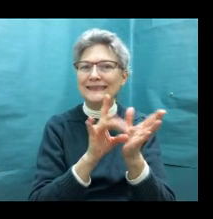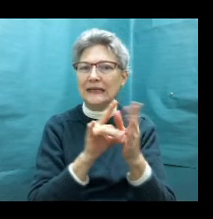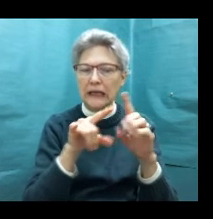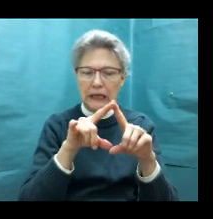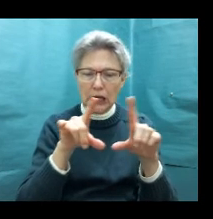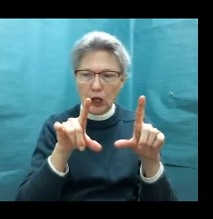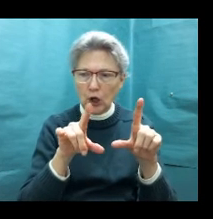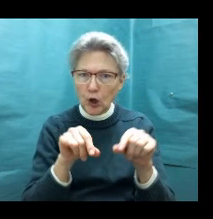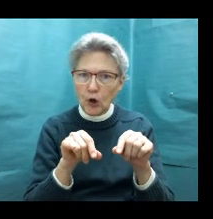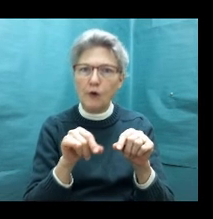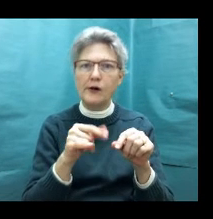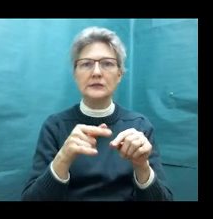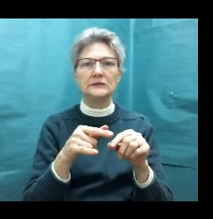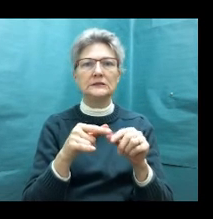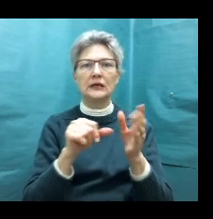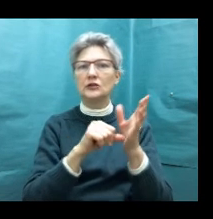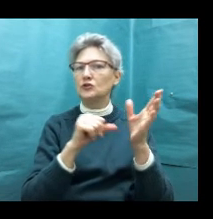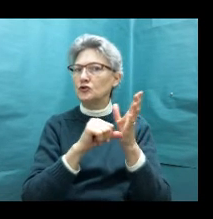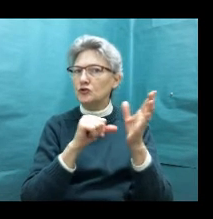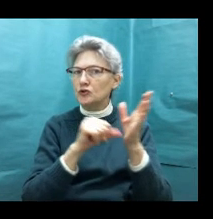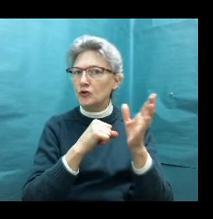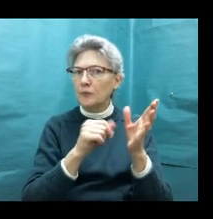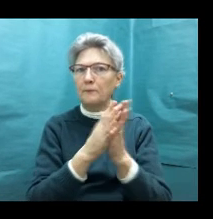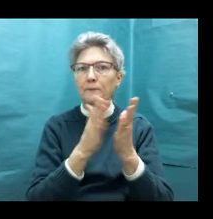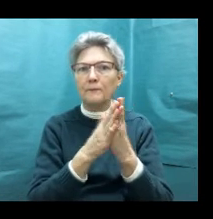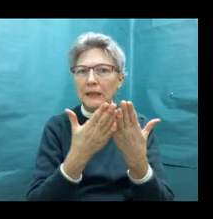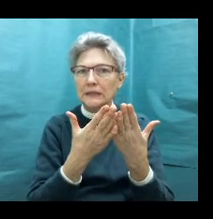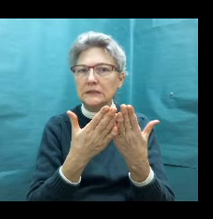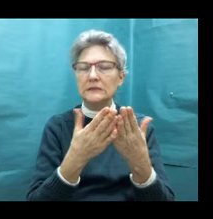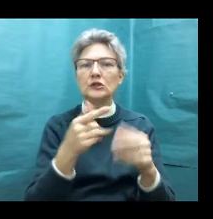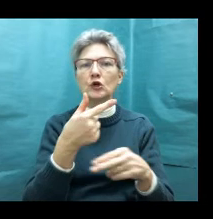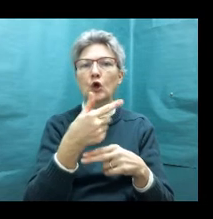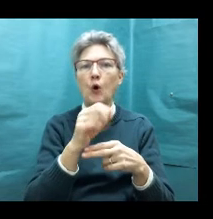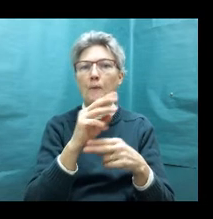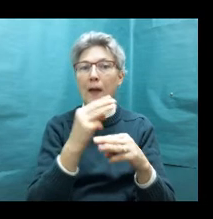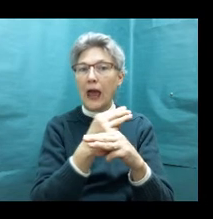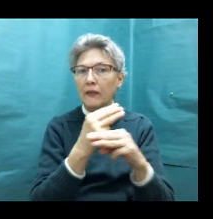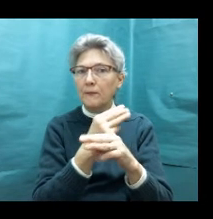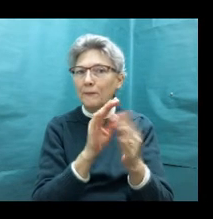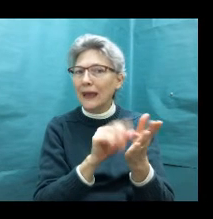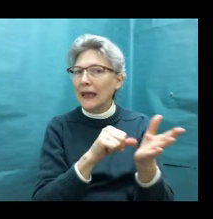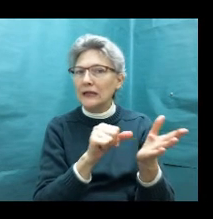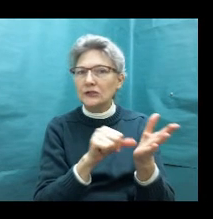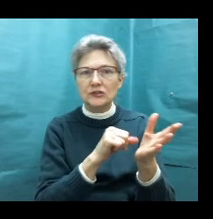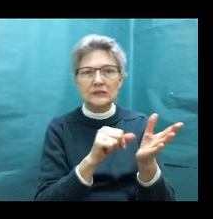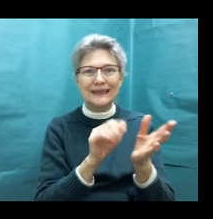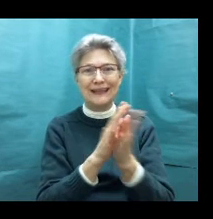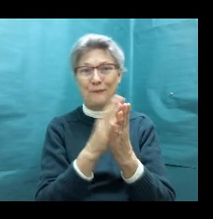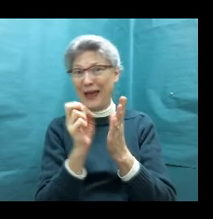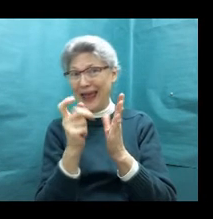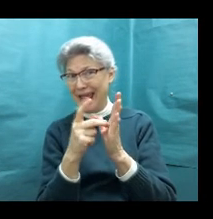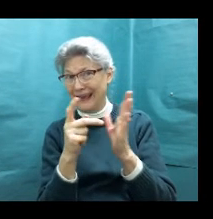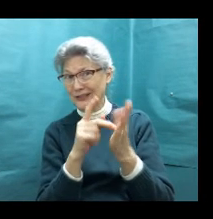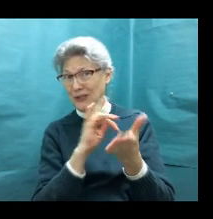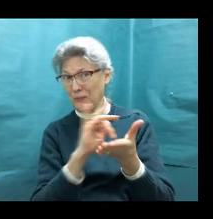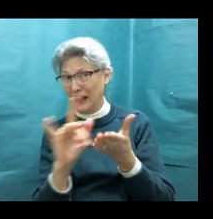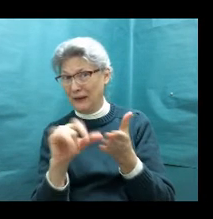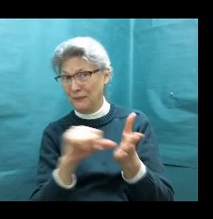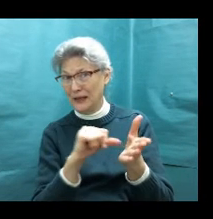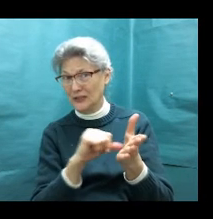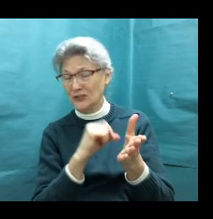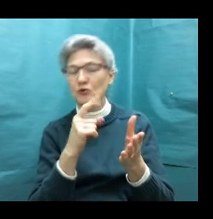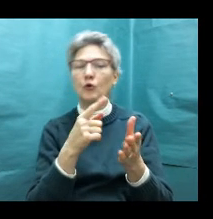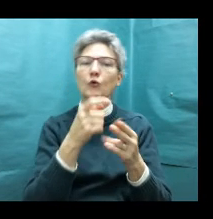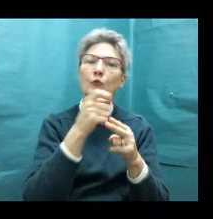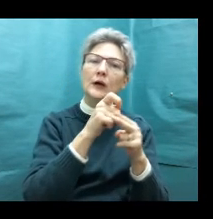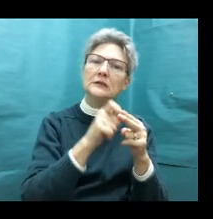pages of your journal, just a piece of scratch paper, whatever you have available. You could type them on a doc. And I want you to write down some